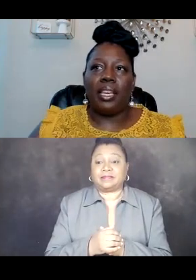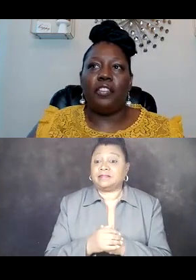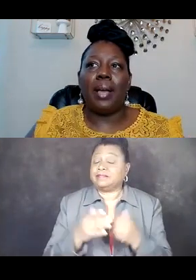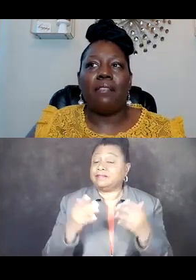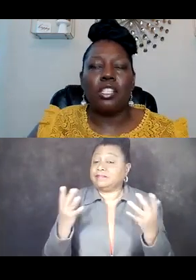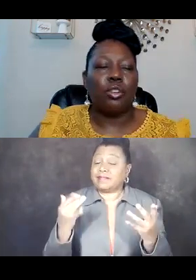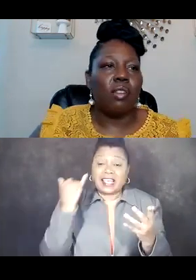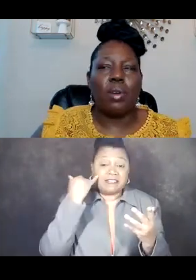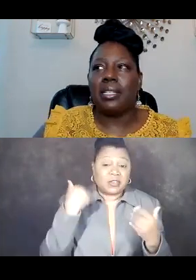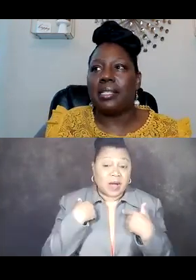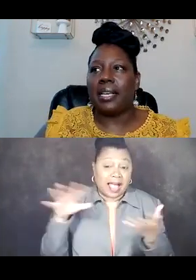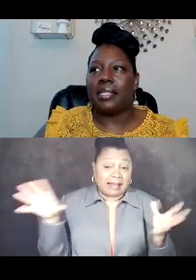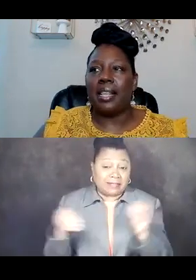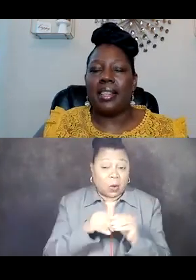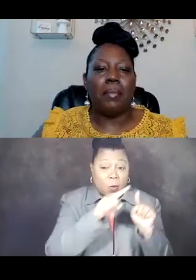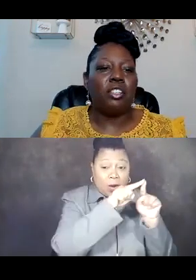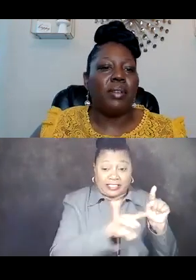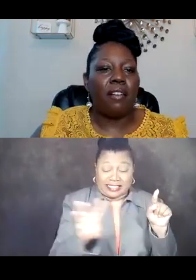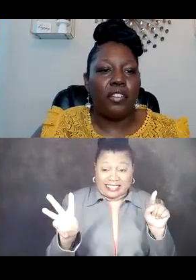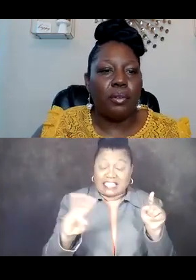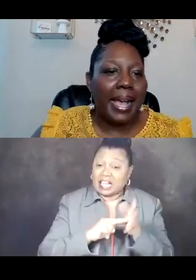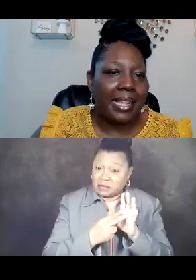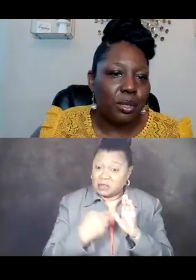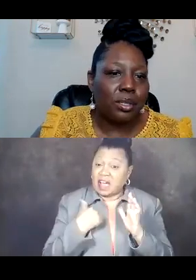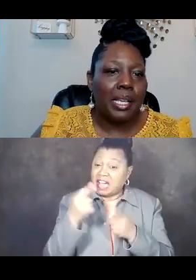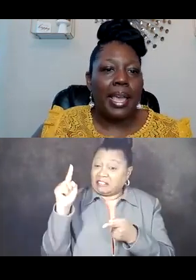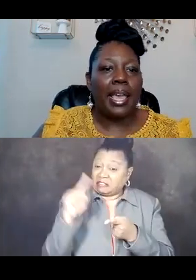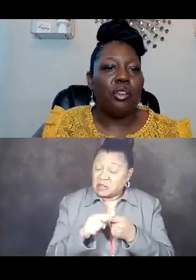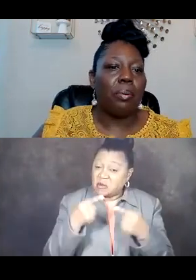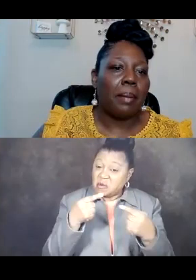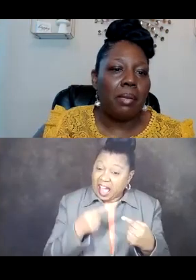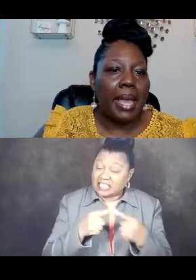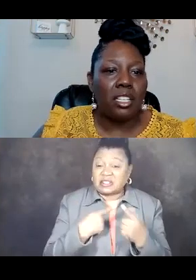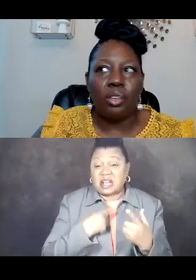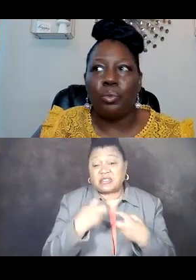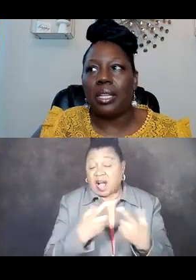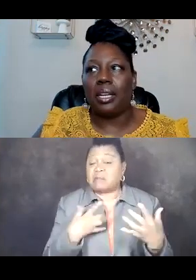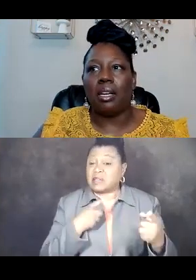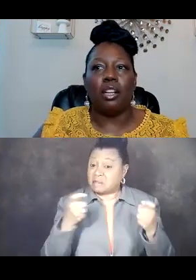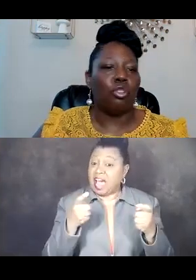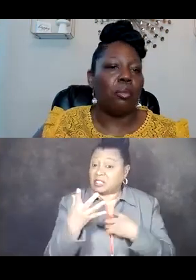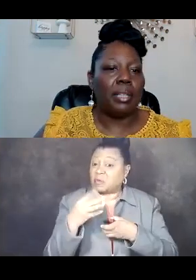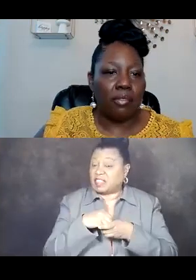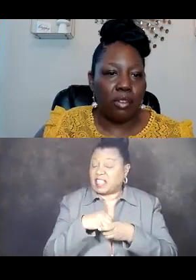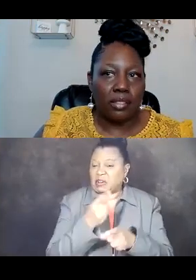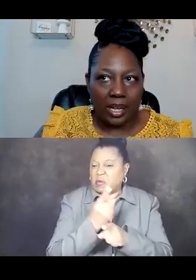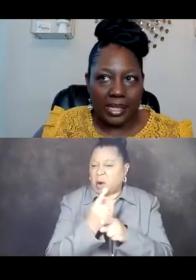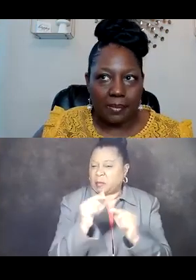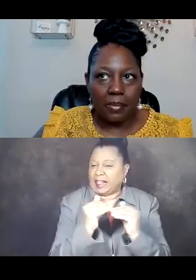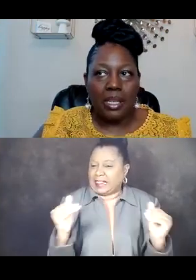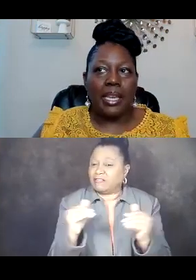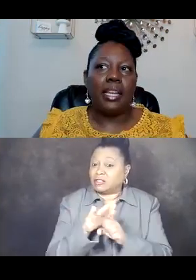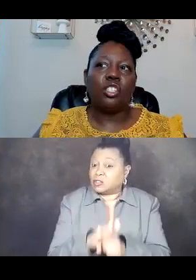So if you have a score of 1 to 6, that means you have few hassles and you're probably managing within a normal level of